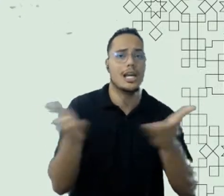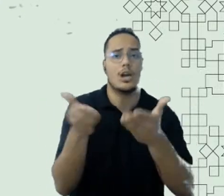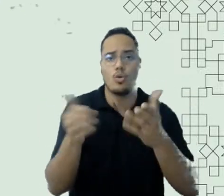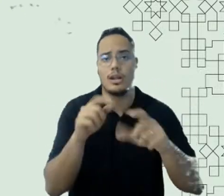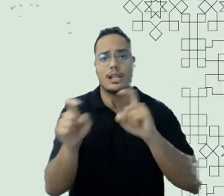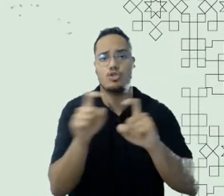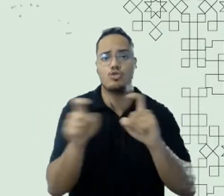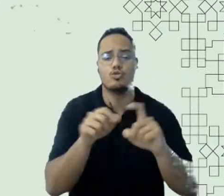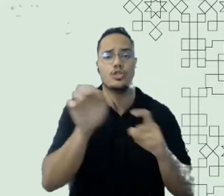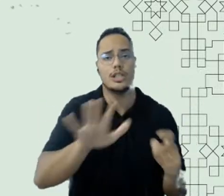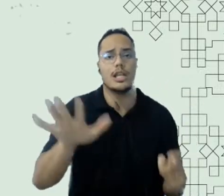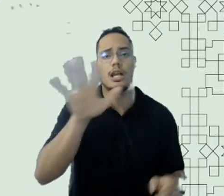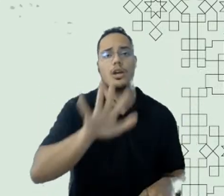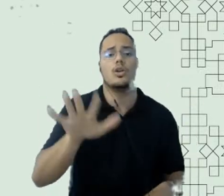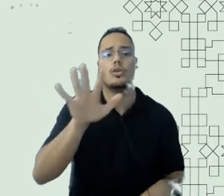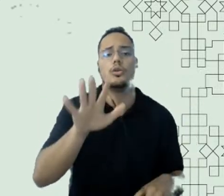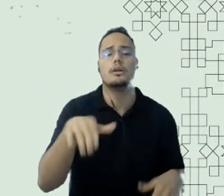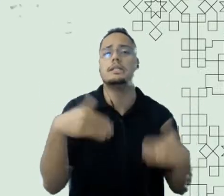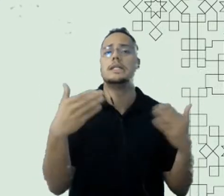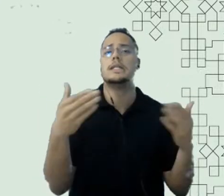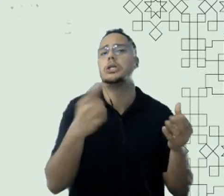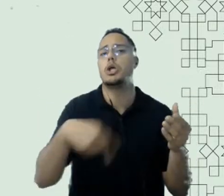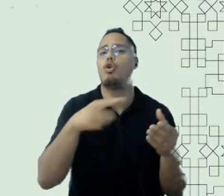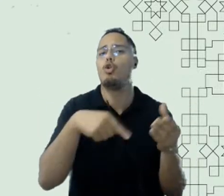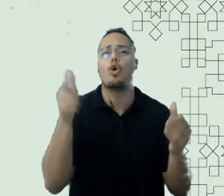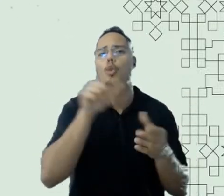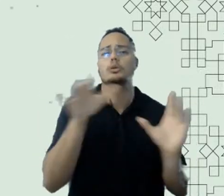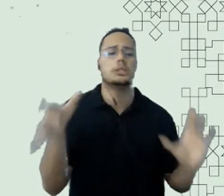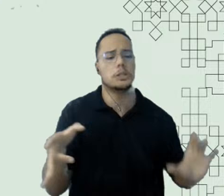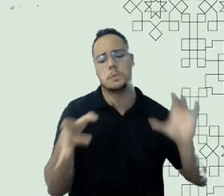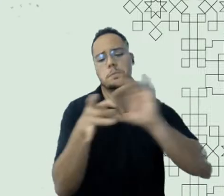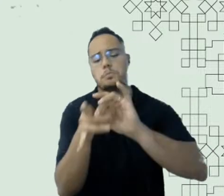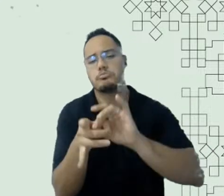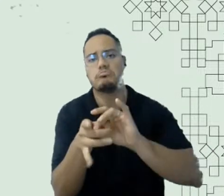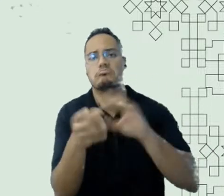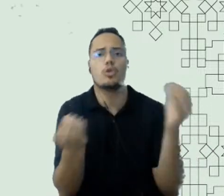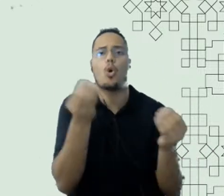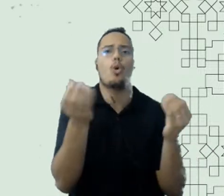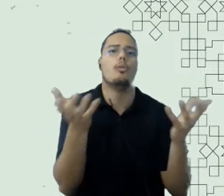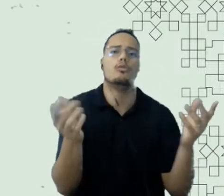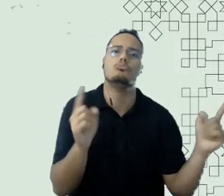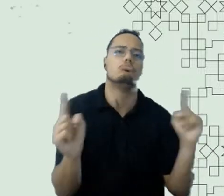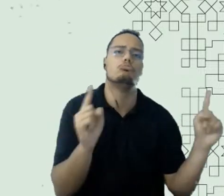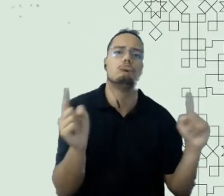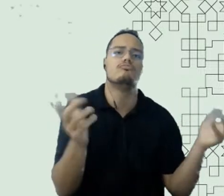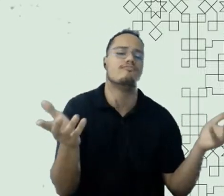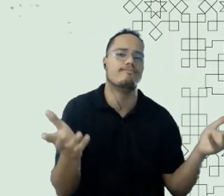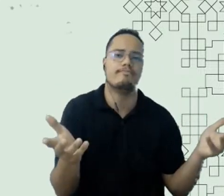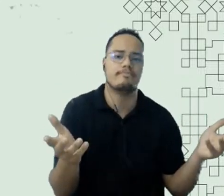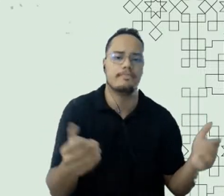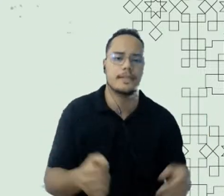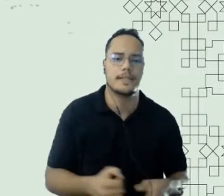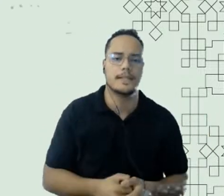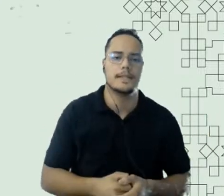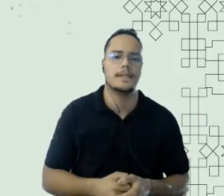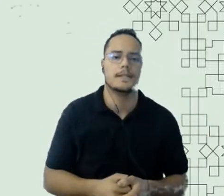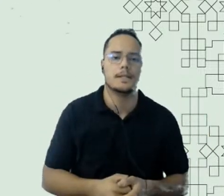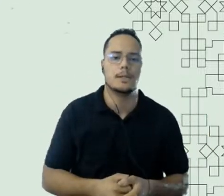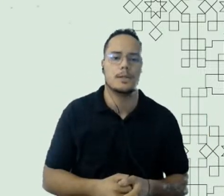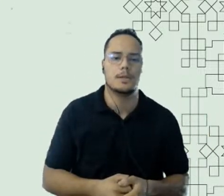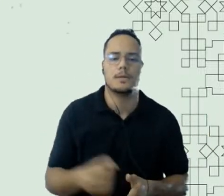can we connect the things? We go back to Article 17 in a few minutes, but how can we